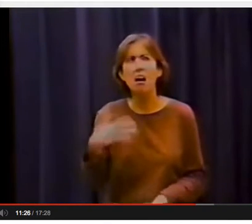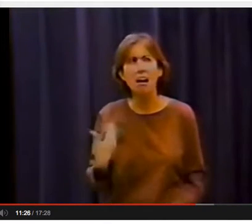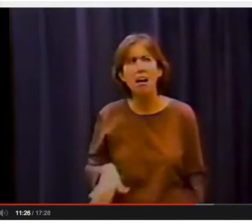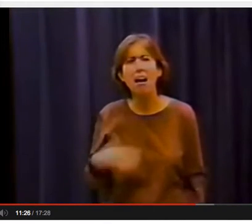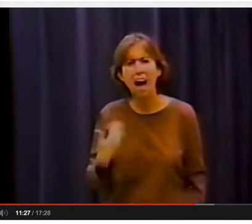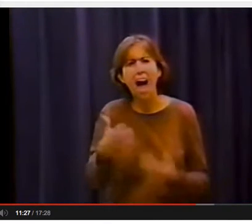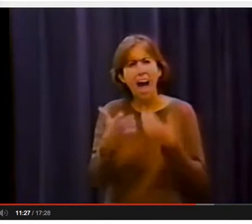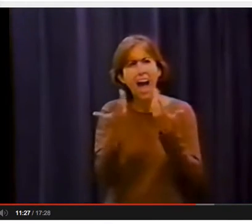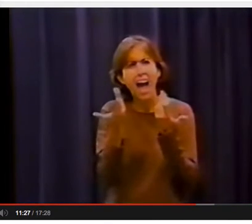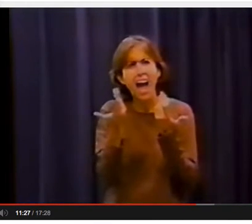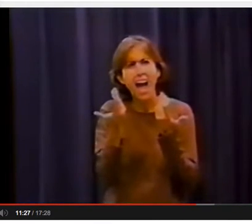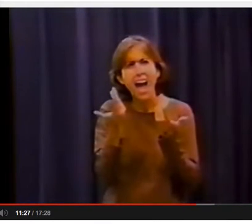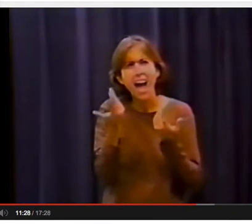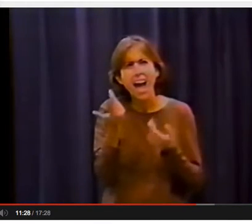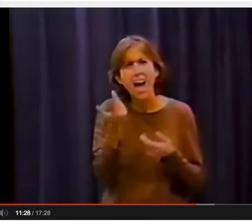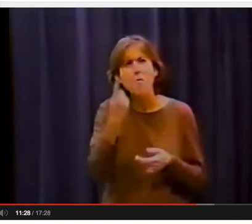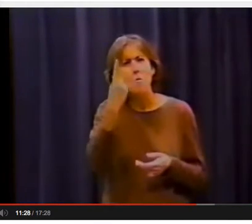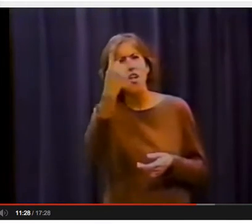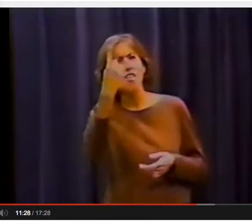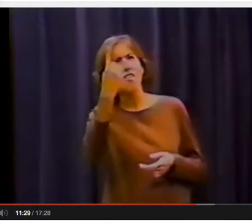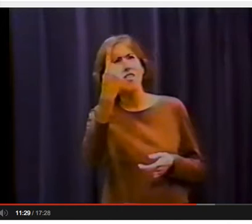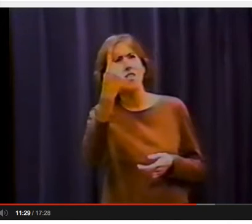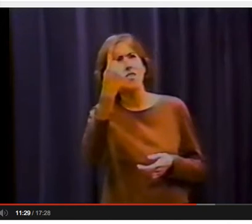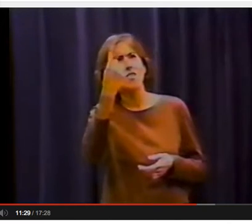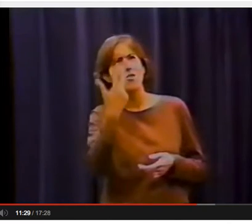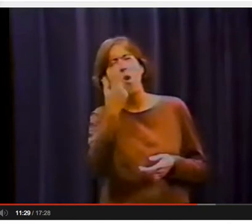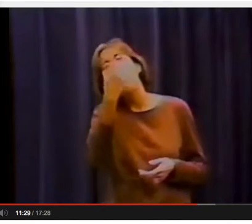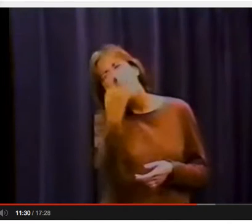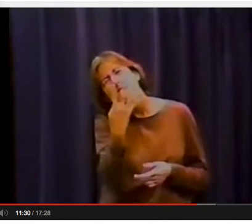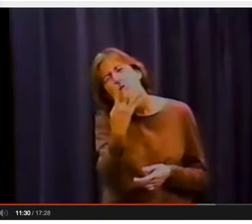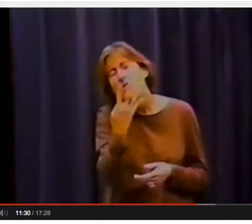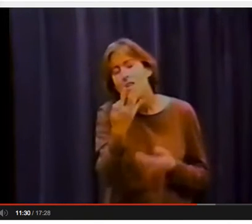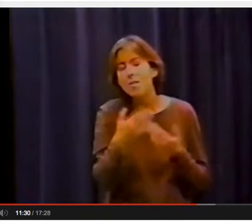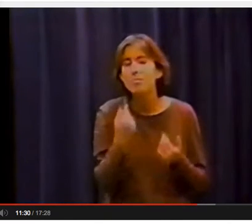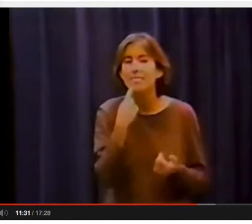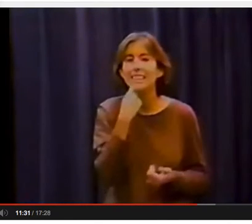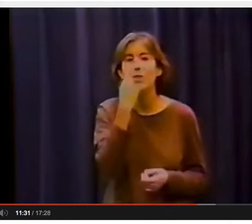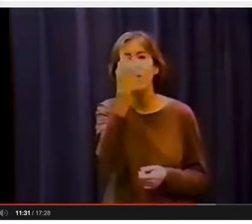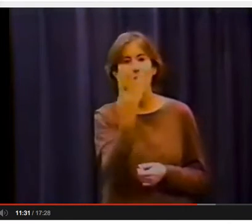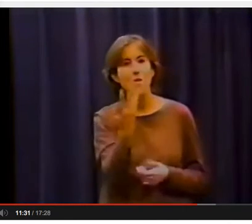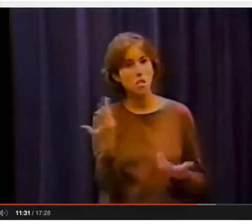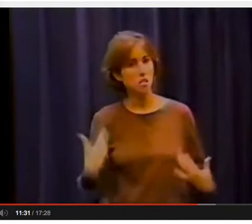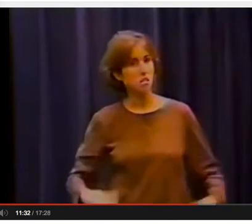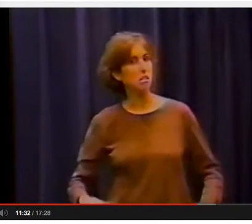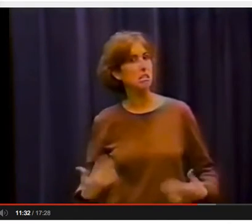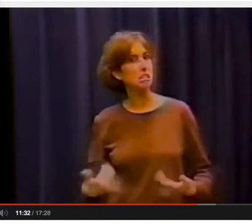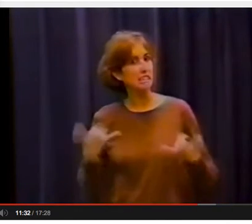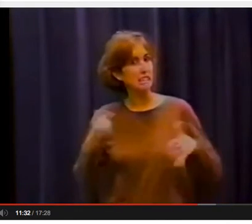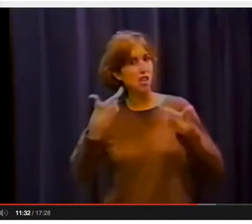the point is, there's a good percentage, maybe like 1/4.